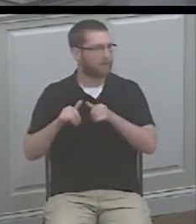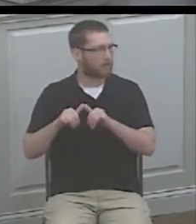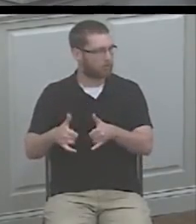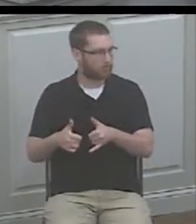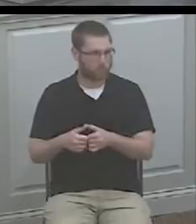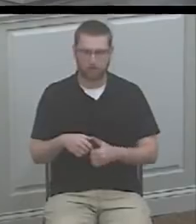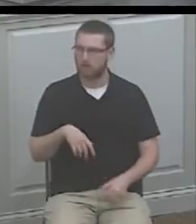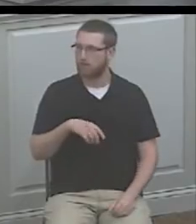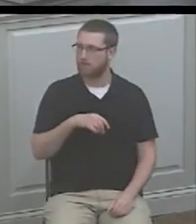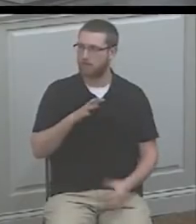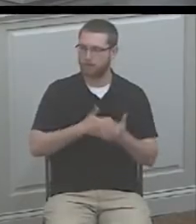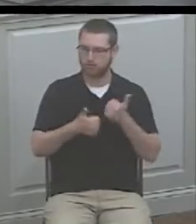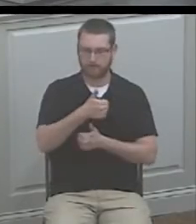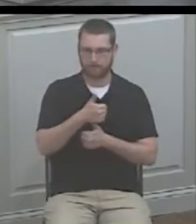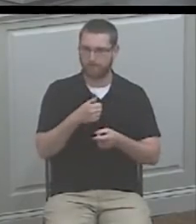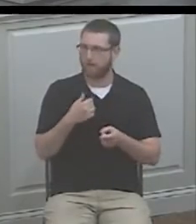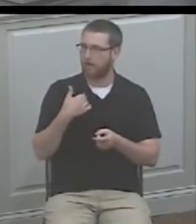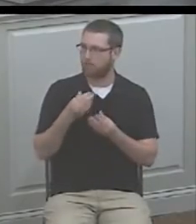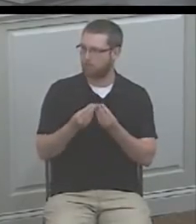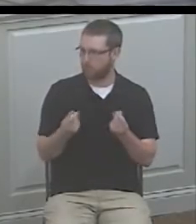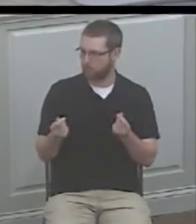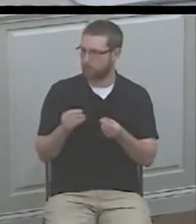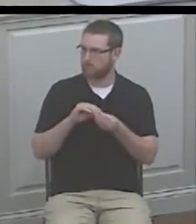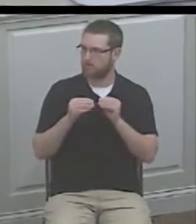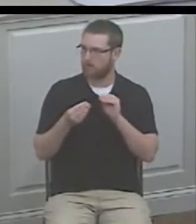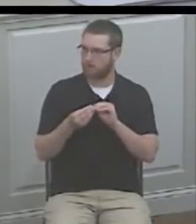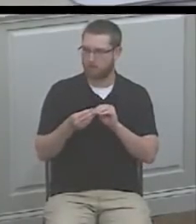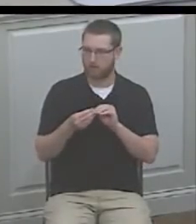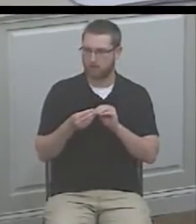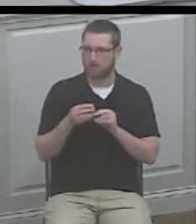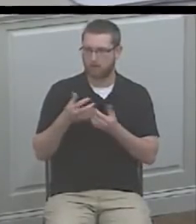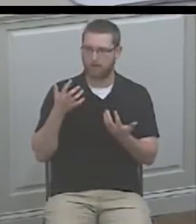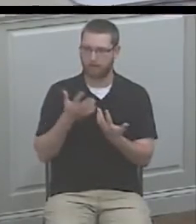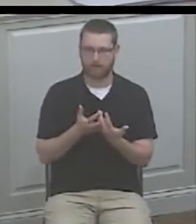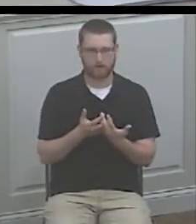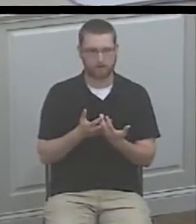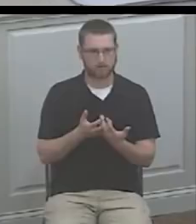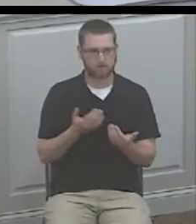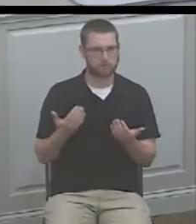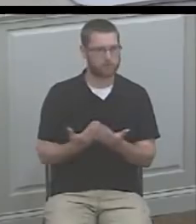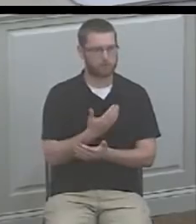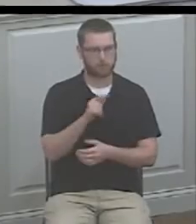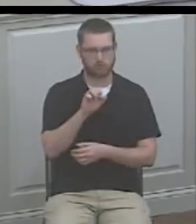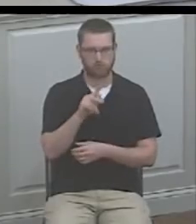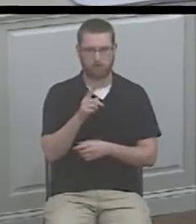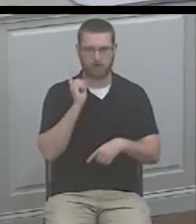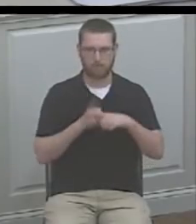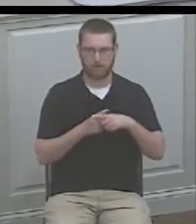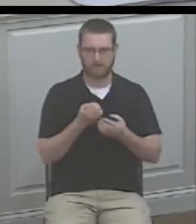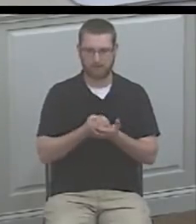Mayor, Commissioners, before you have resolution that deals with the equipping of the new fire truck coming in,